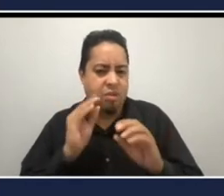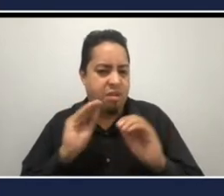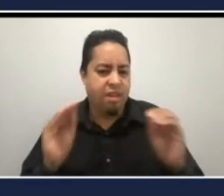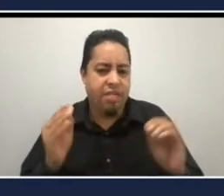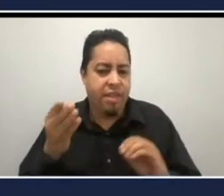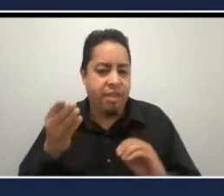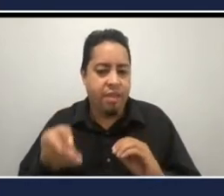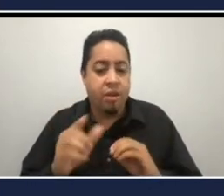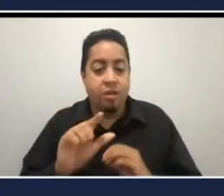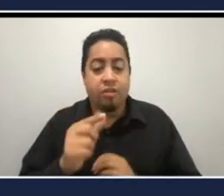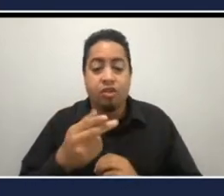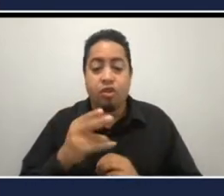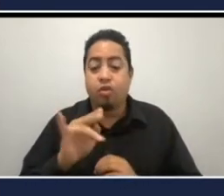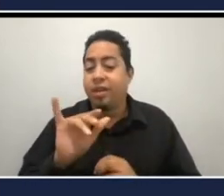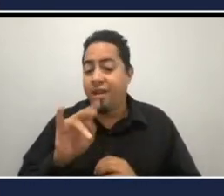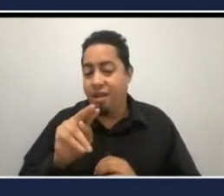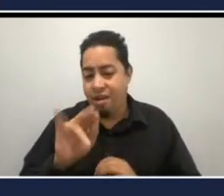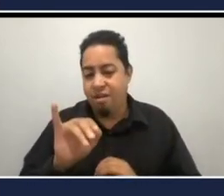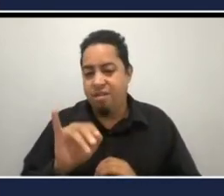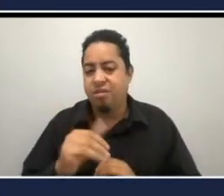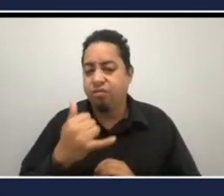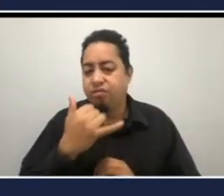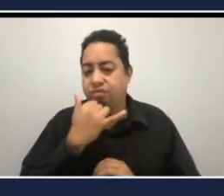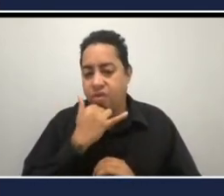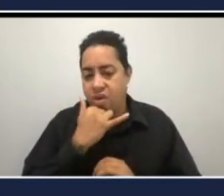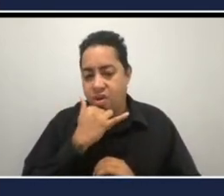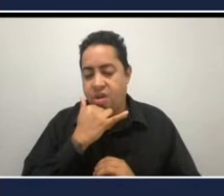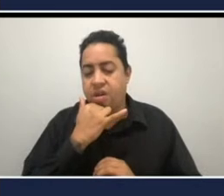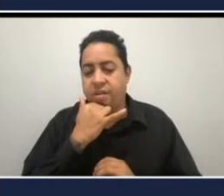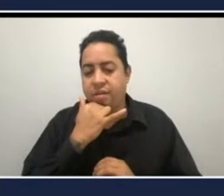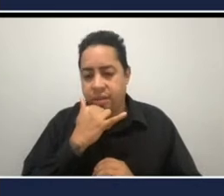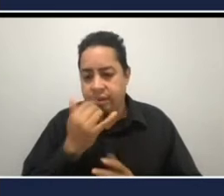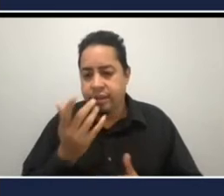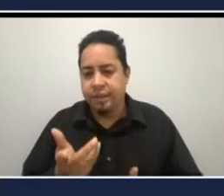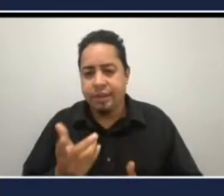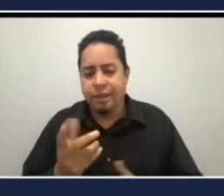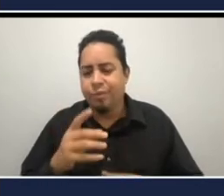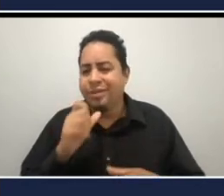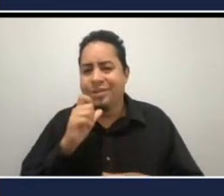was wrong in representing that this was a suitcase full of ballots.